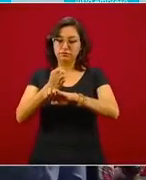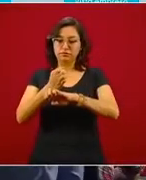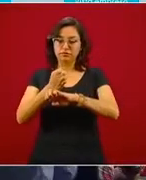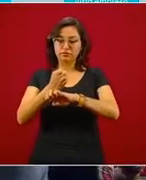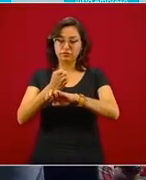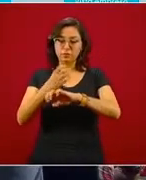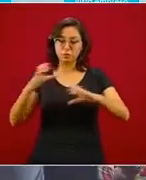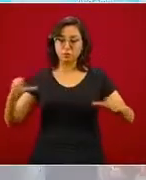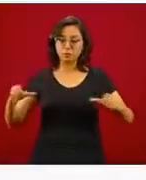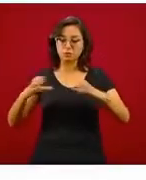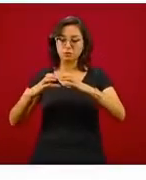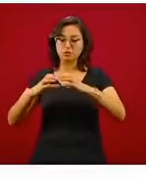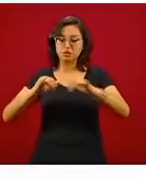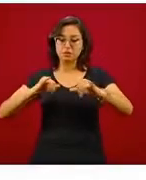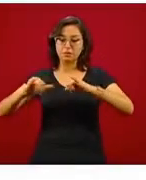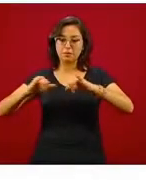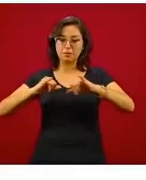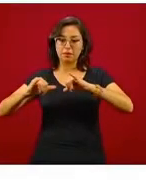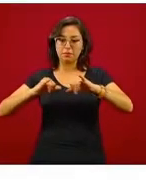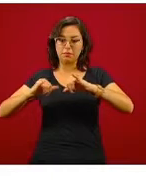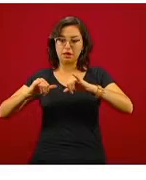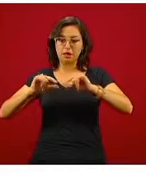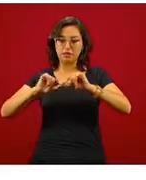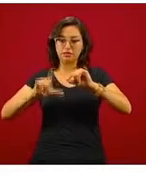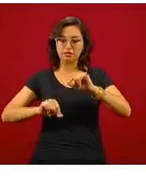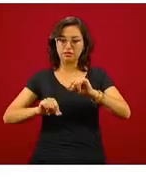so we have the national picture, we have the state